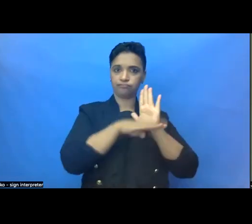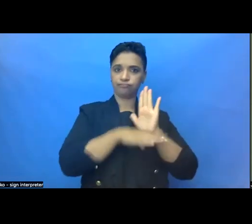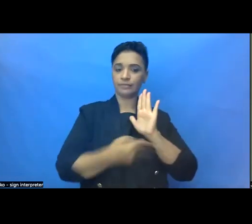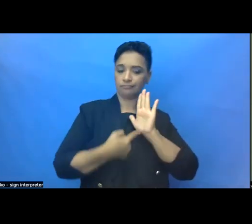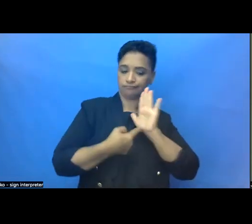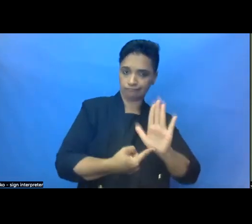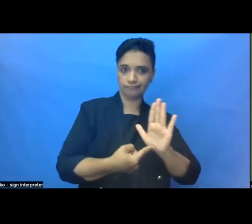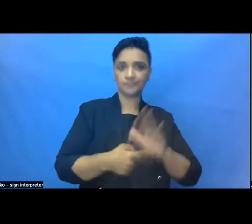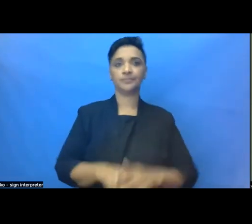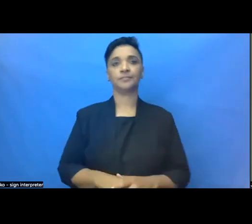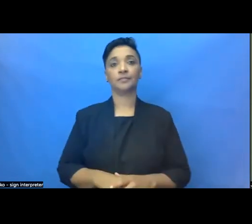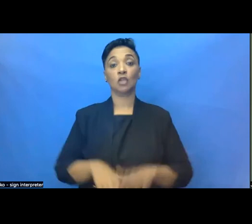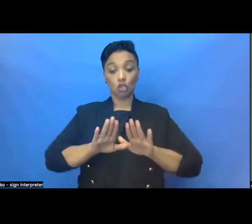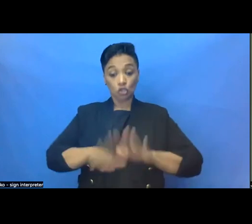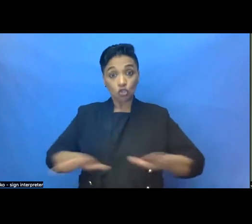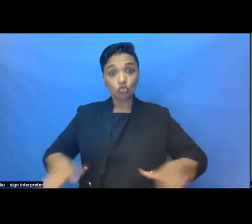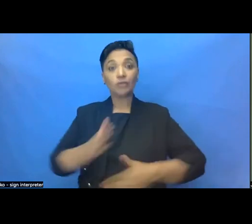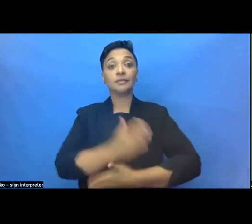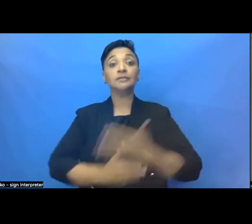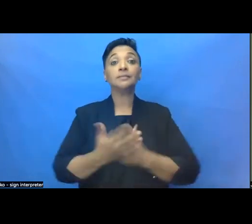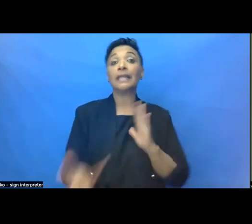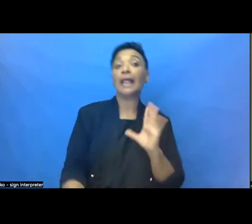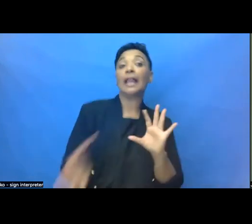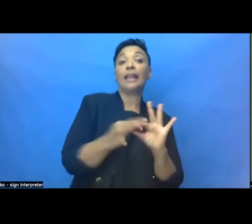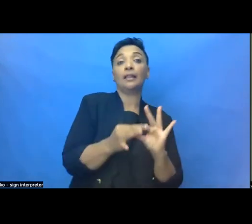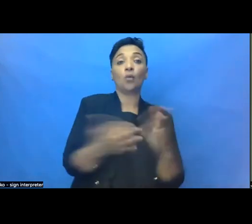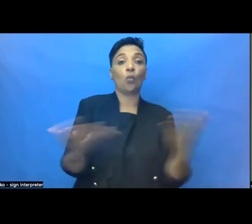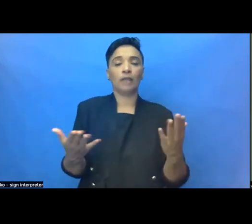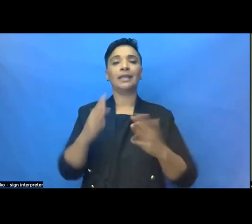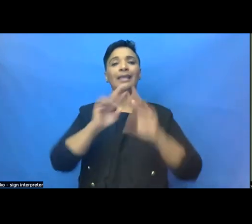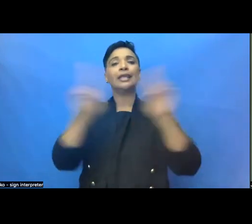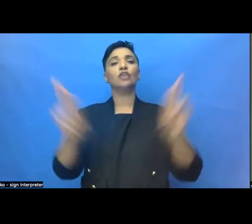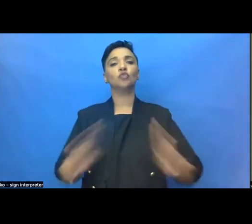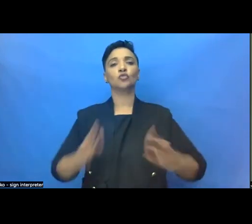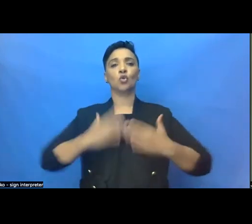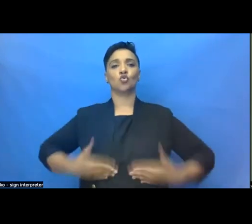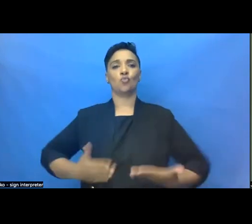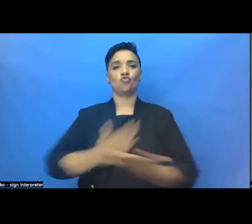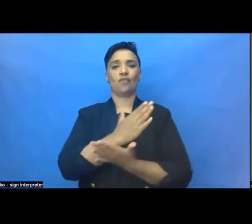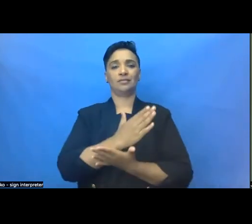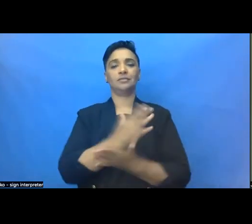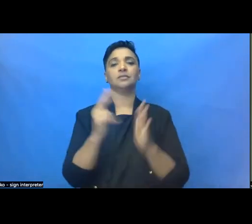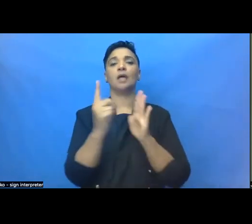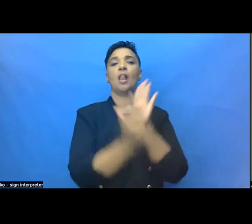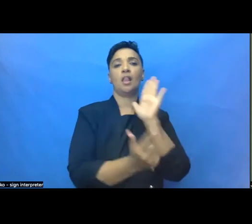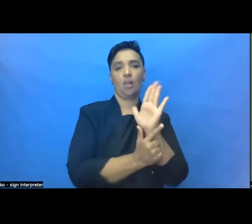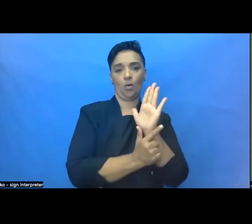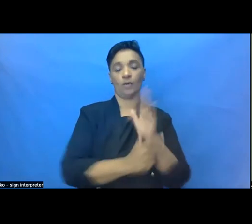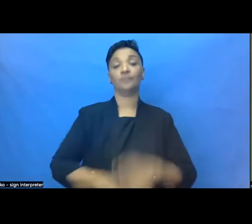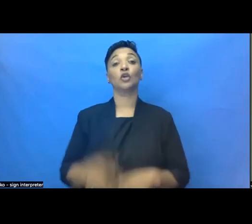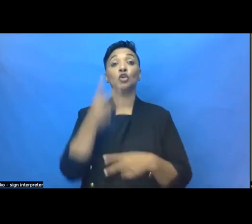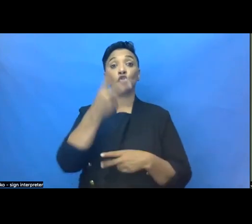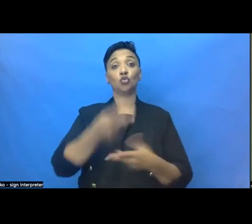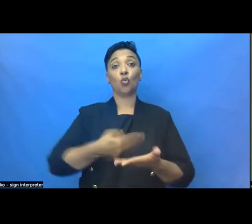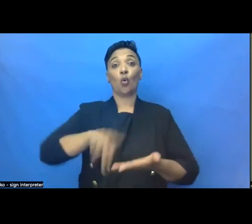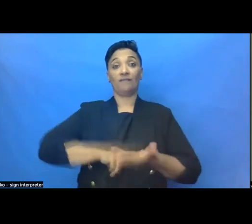disabilities are under the scope of international human rights law. Through ratifying the two conventions of the United Nations, the